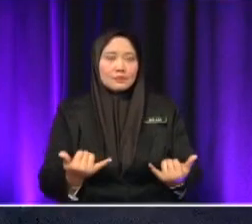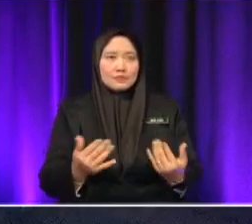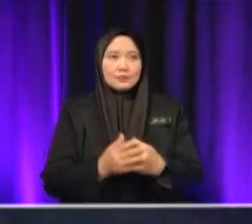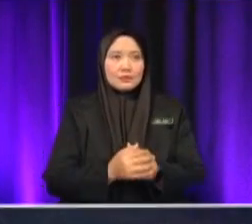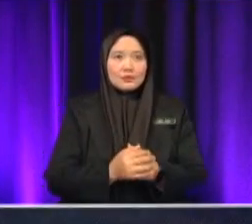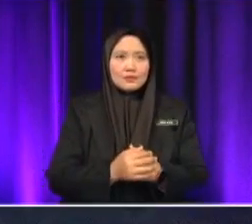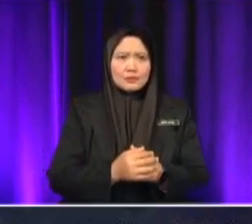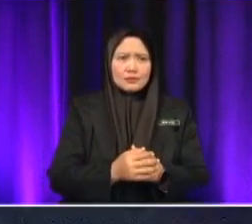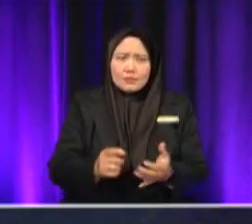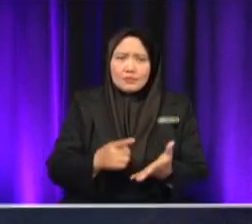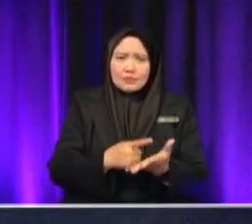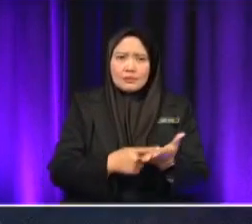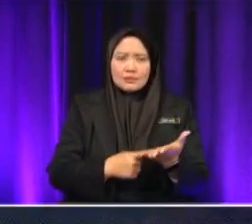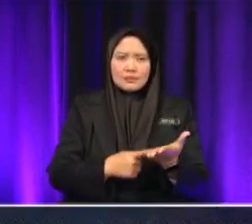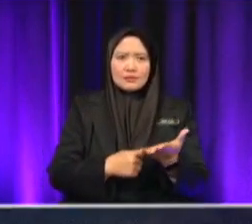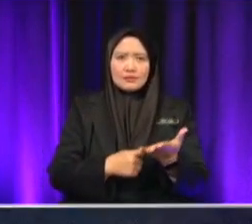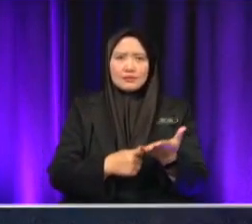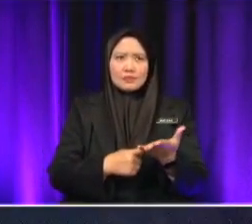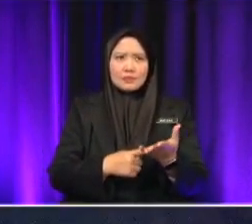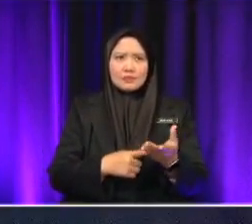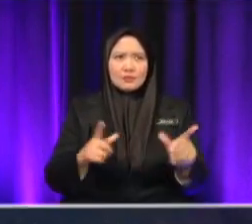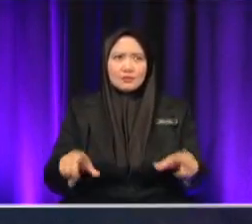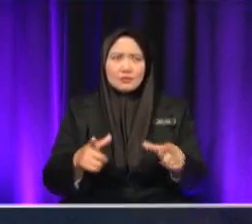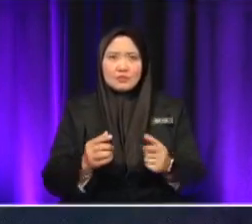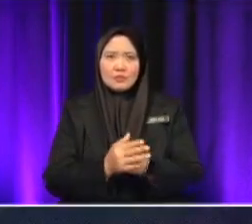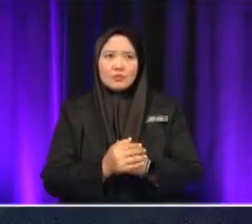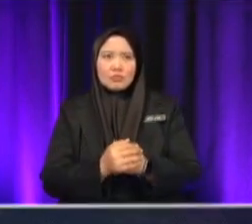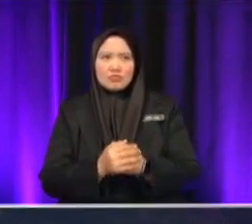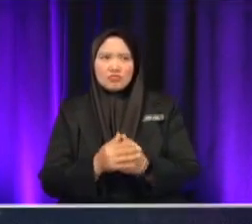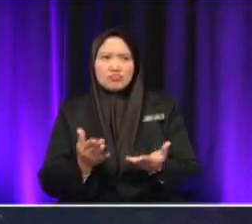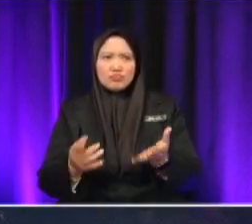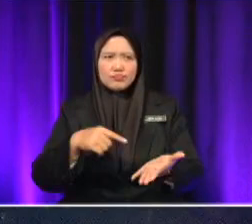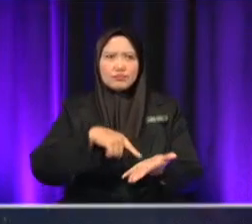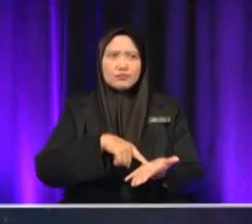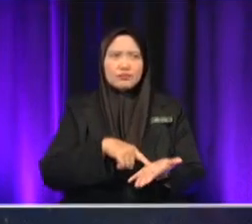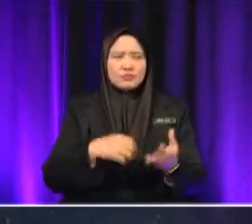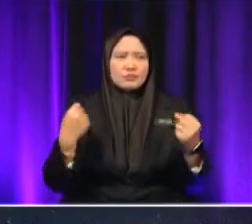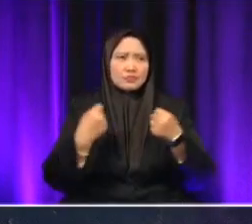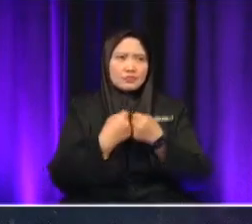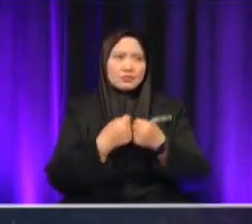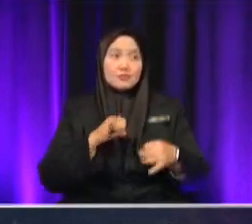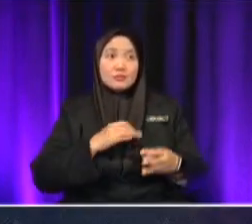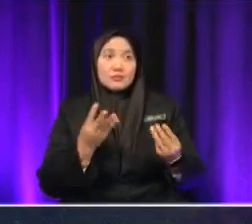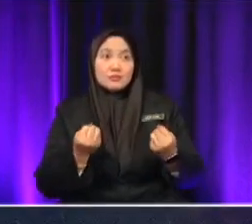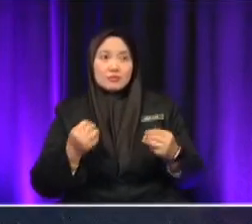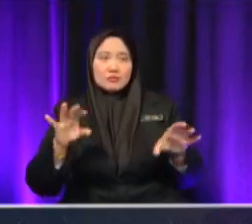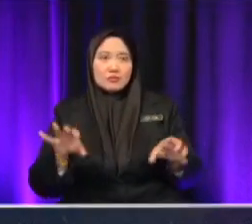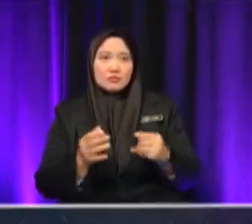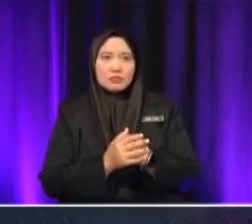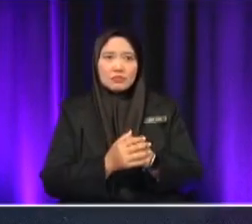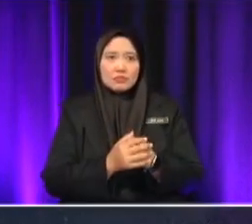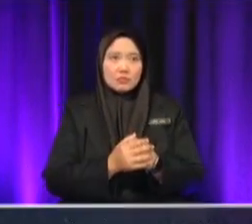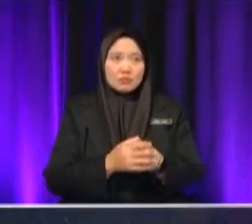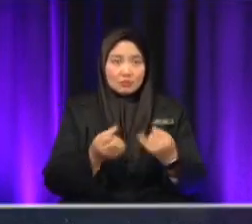trending. What's happening here? Oh, I think an accident happened or something. I'm just doing something here, taking photos. Yeah. You mean, did you